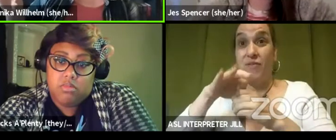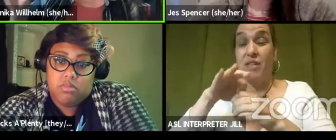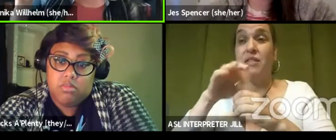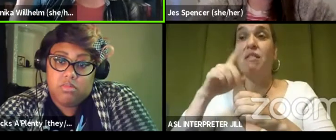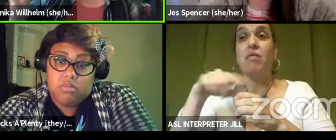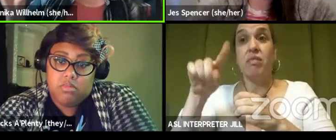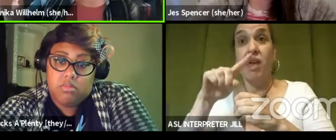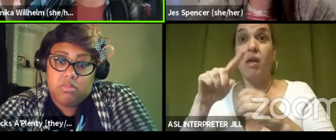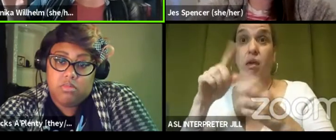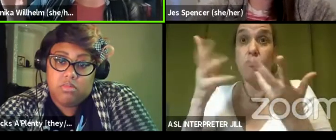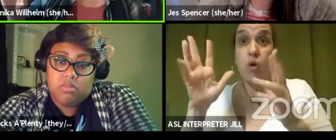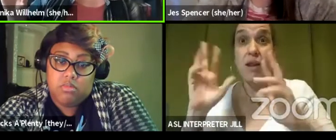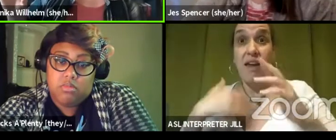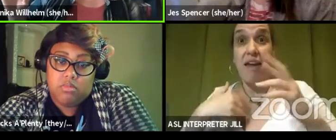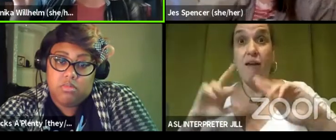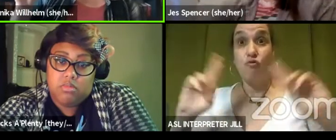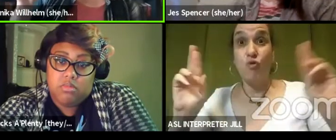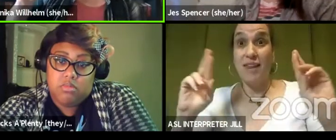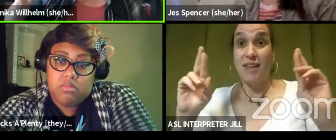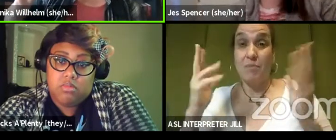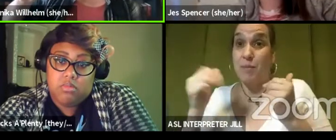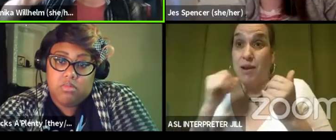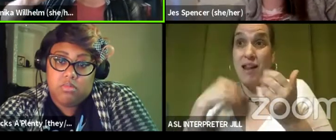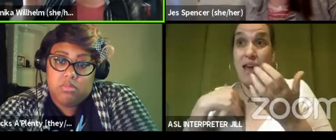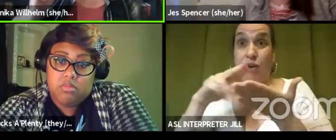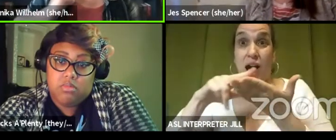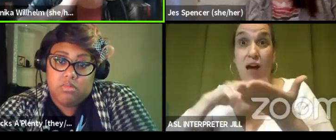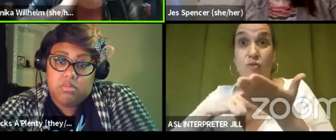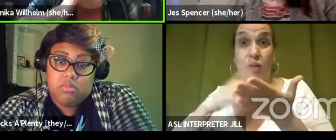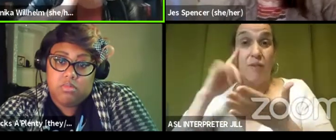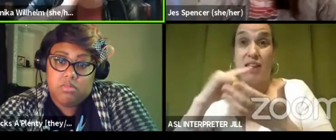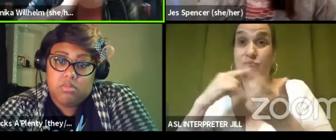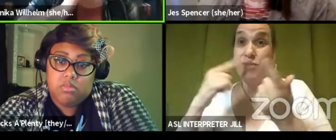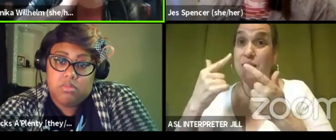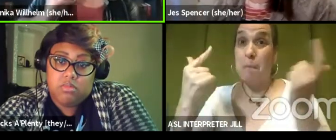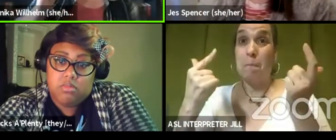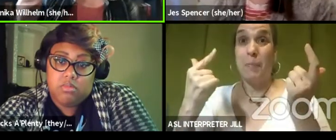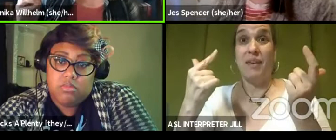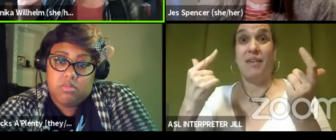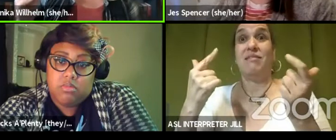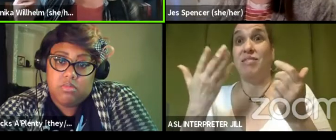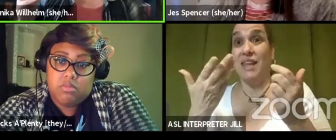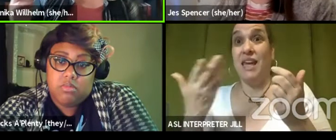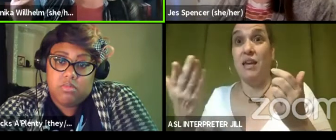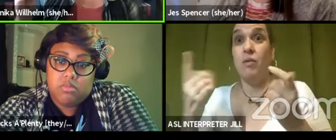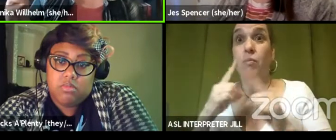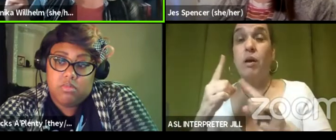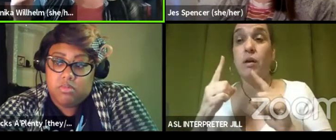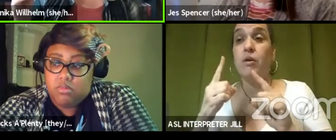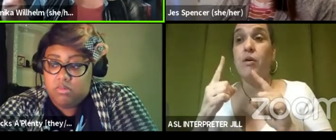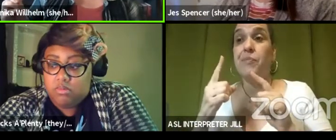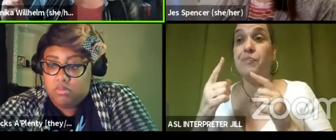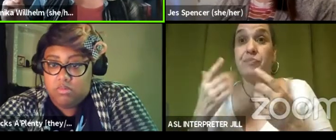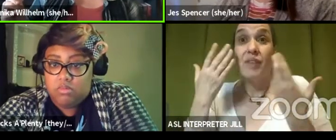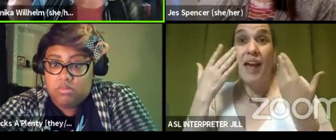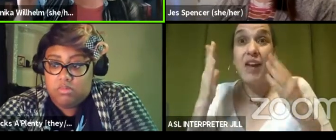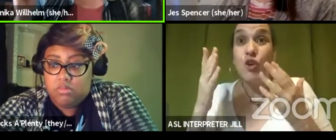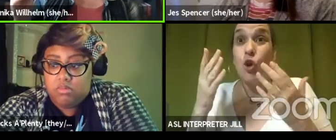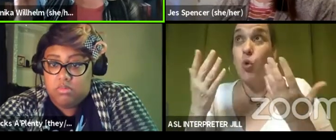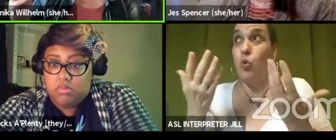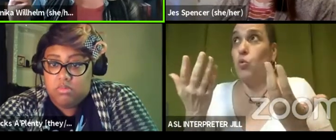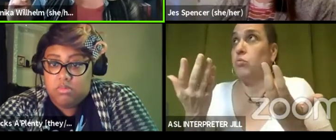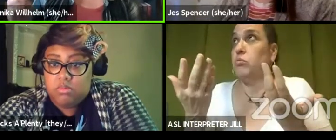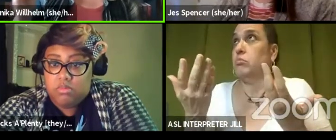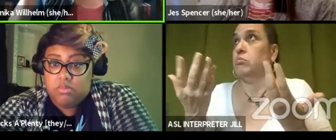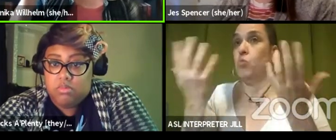contract to use, is a huge thing. And then even within that, I didn't know how much my community supported me until